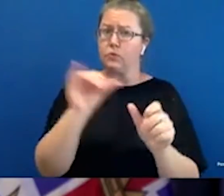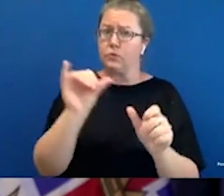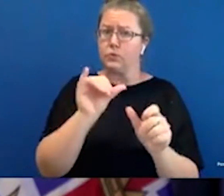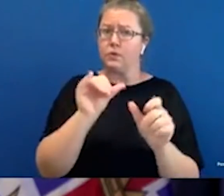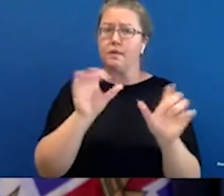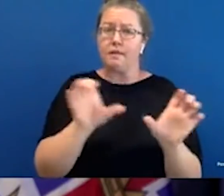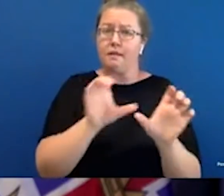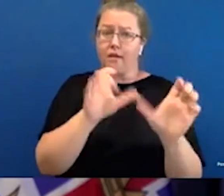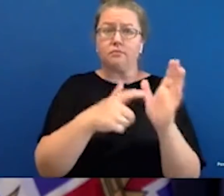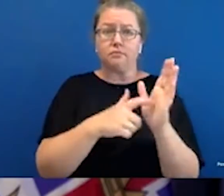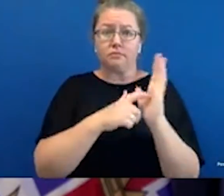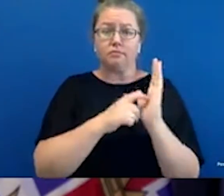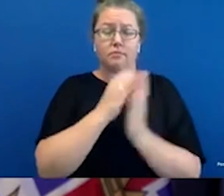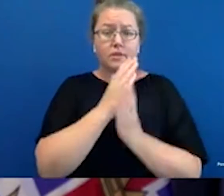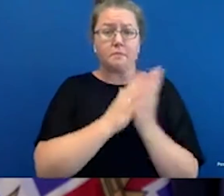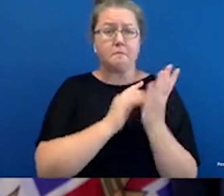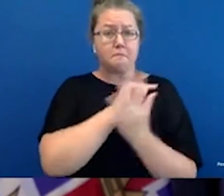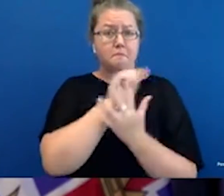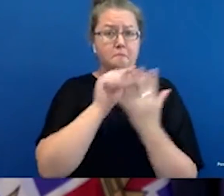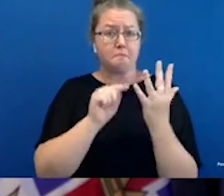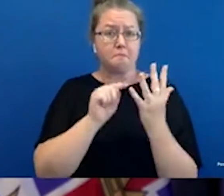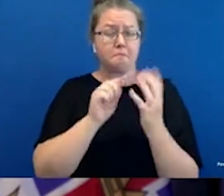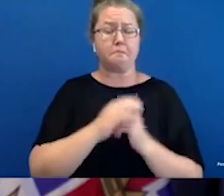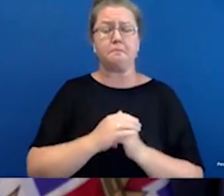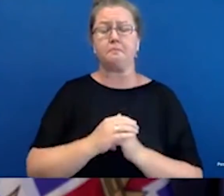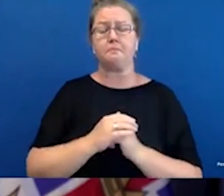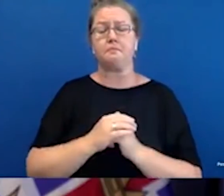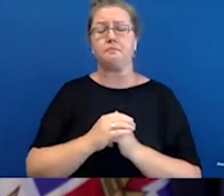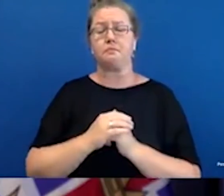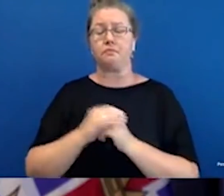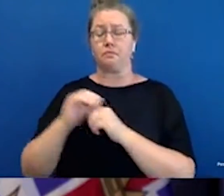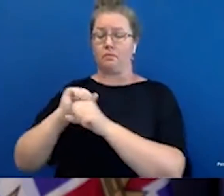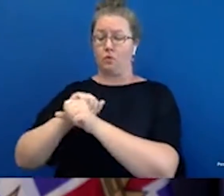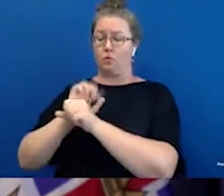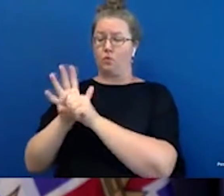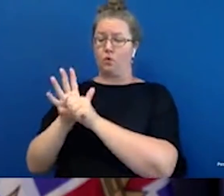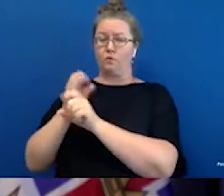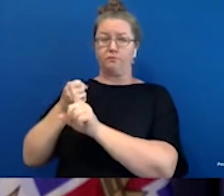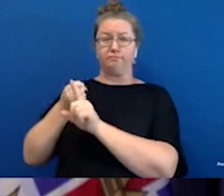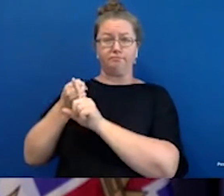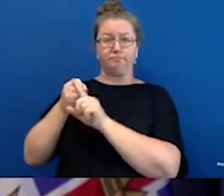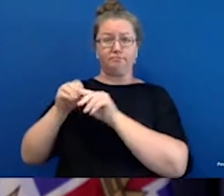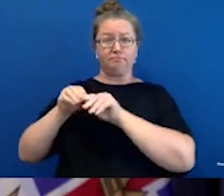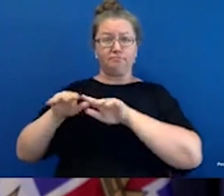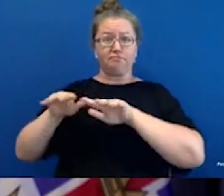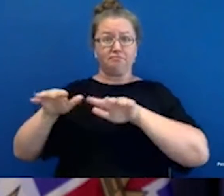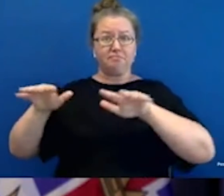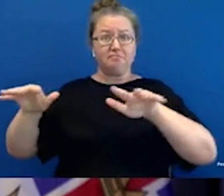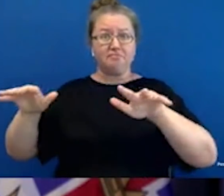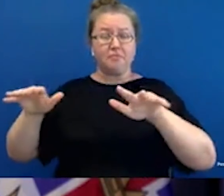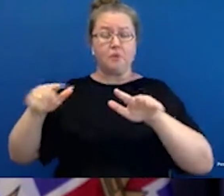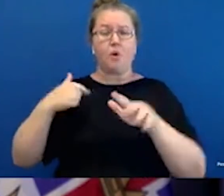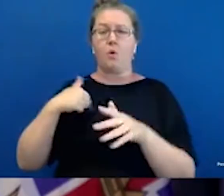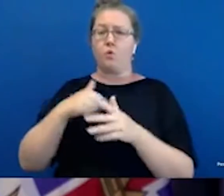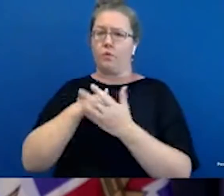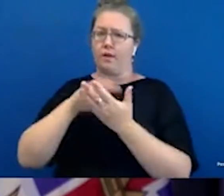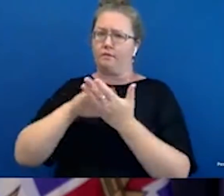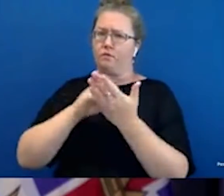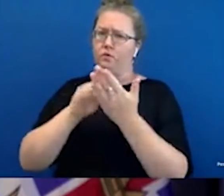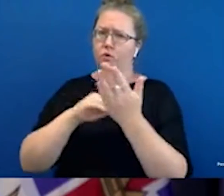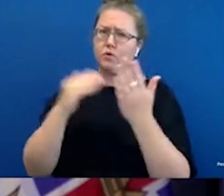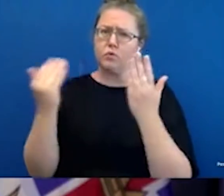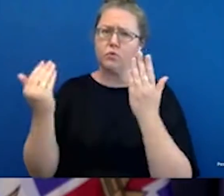we need in our communities to keep going. Since the start of the pandemic, we have adapted and learned many